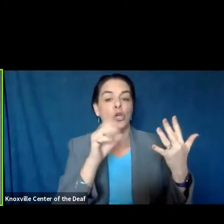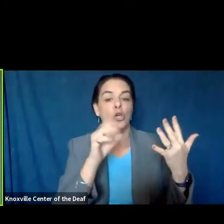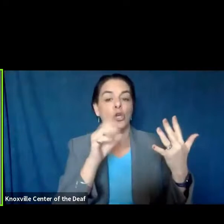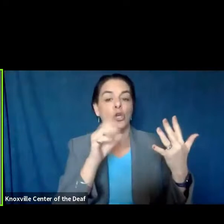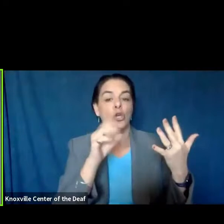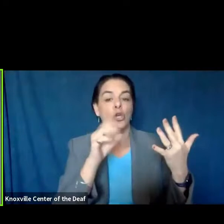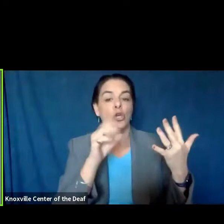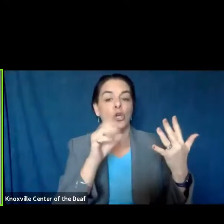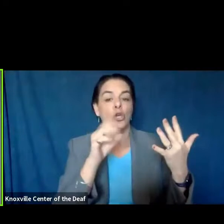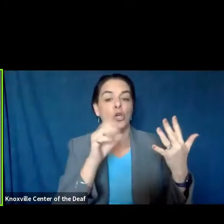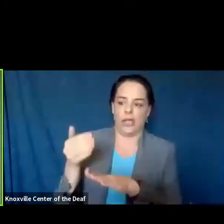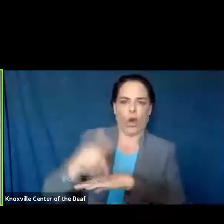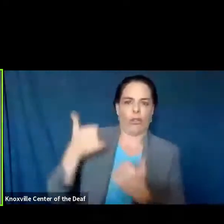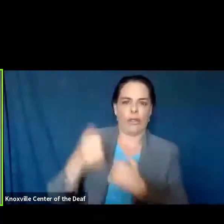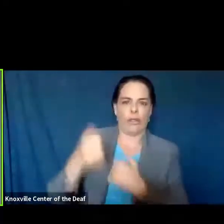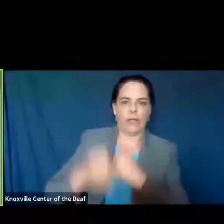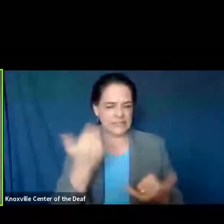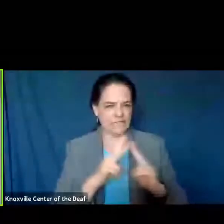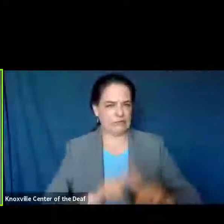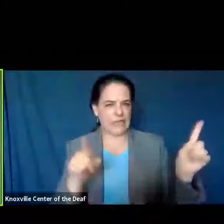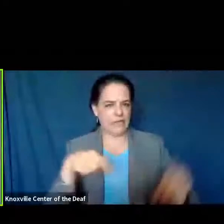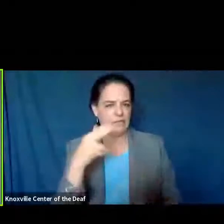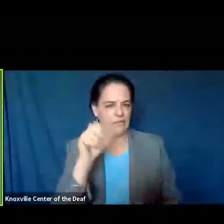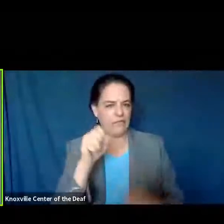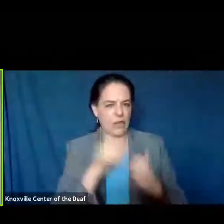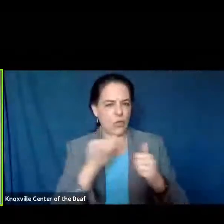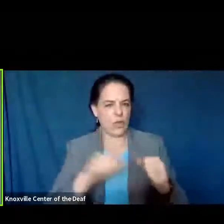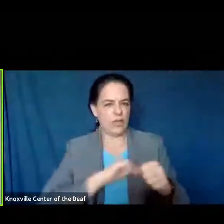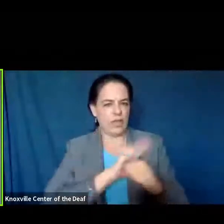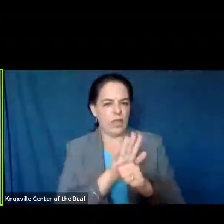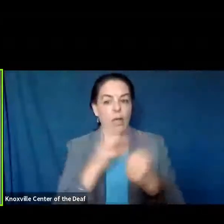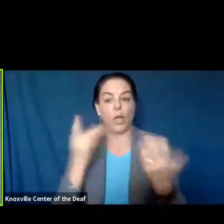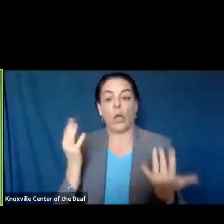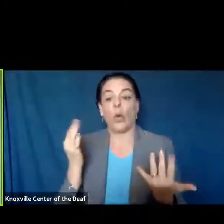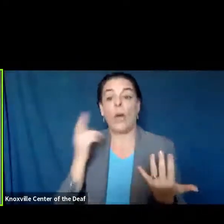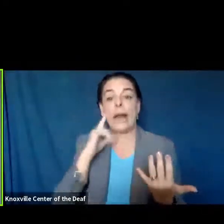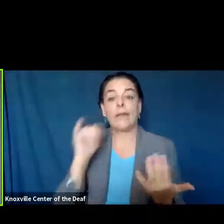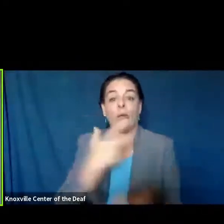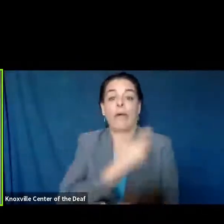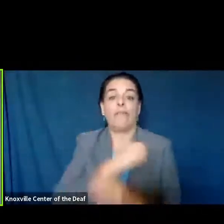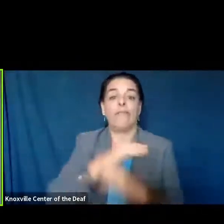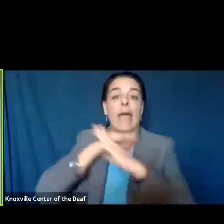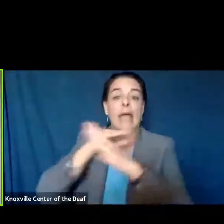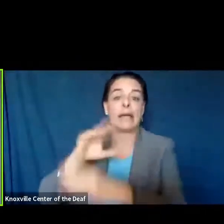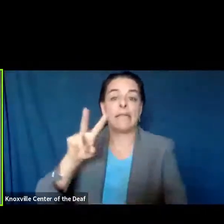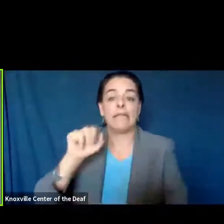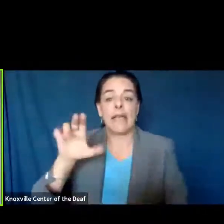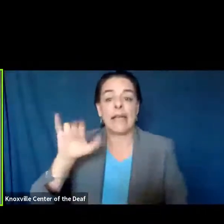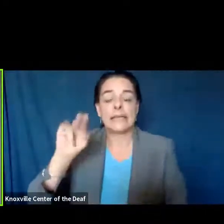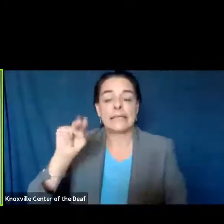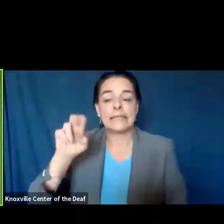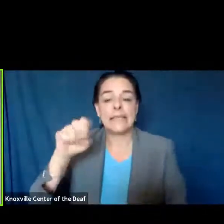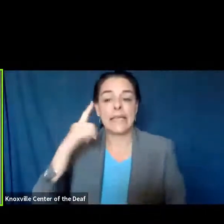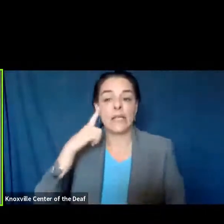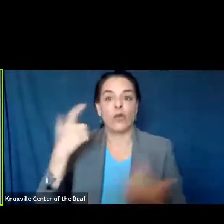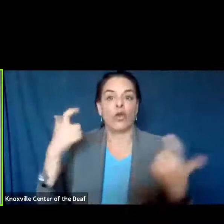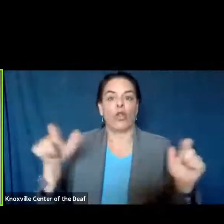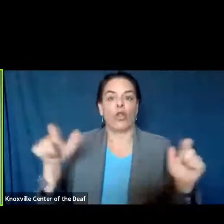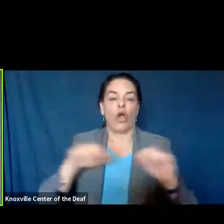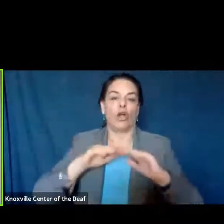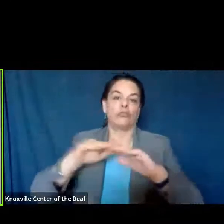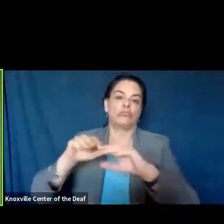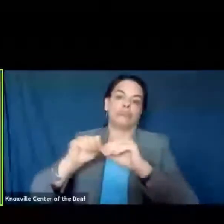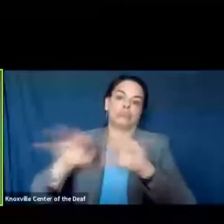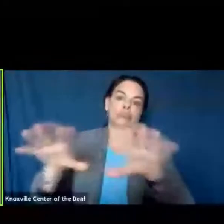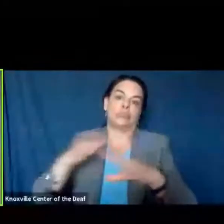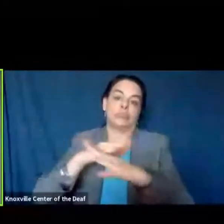shutdown earlier in the year. Now it seems like we're in a very different phase, living with the virus while awaiting the arrival of a vaccine or large-scale immunity. Is